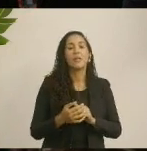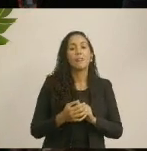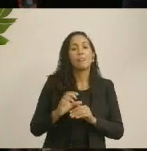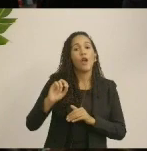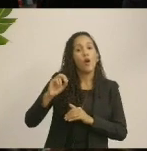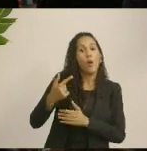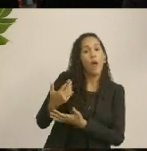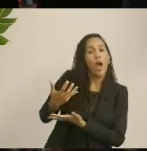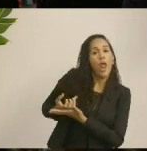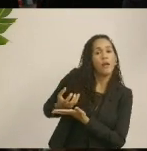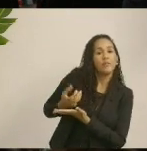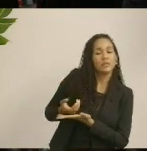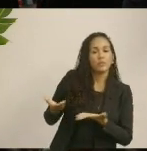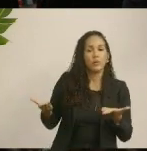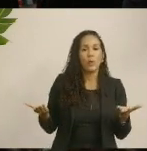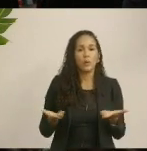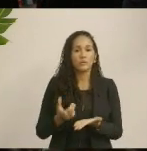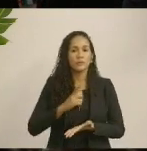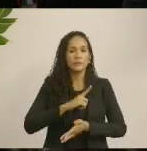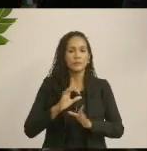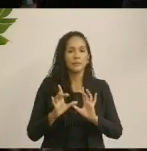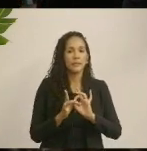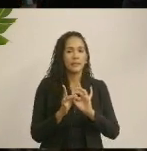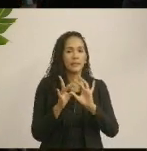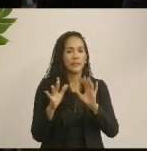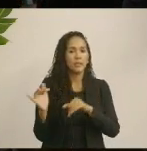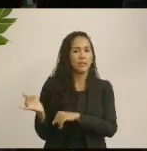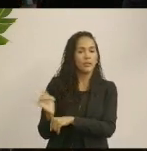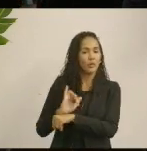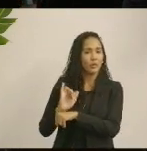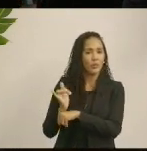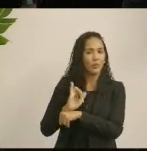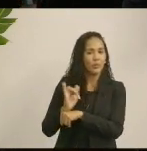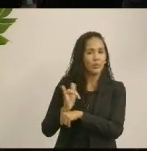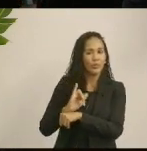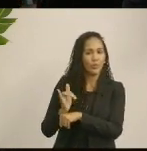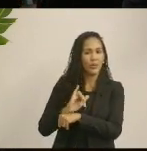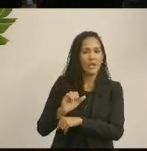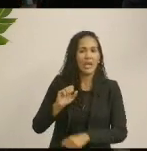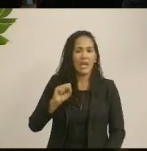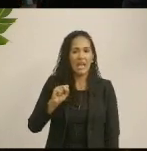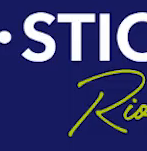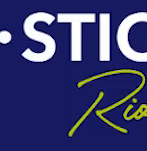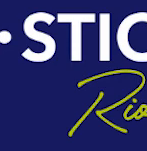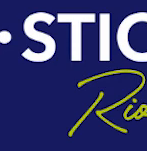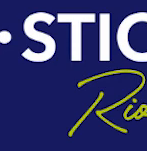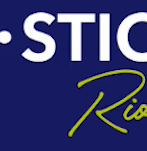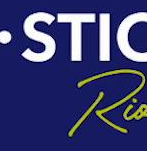SDSN's YouTube channel. Many thanks for joining us, and we hope to see you at the next edition. Thank you all.